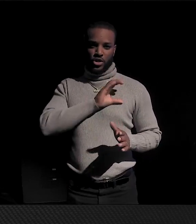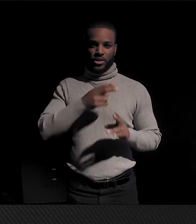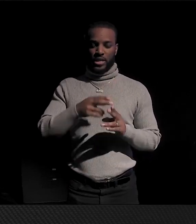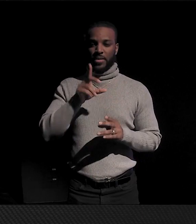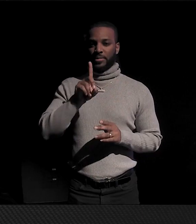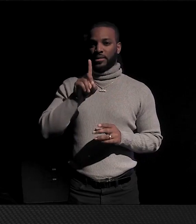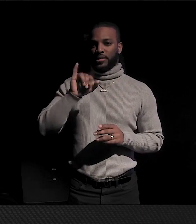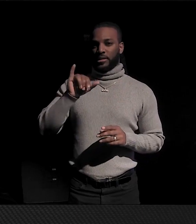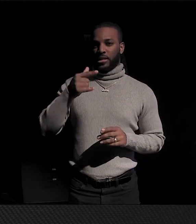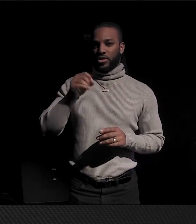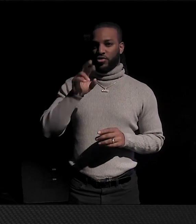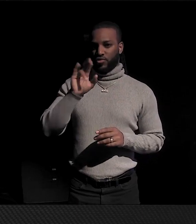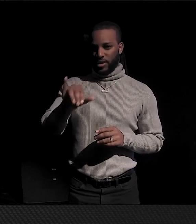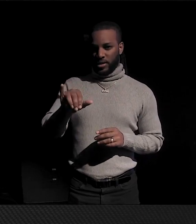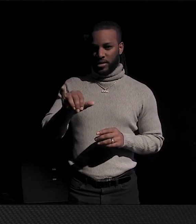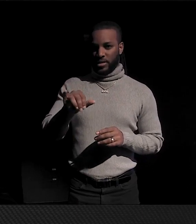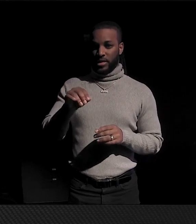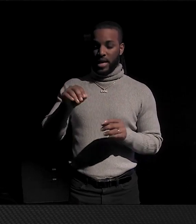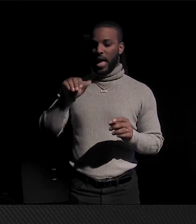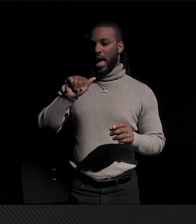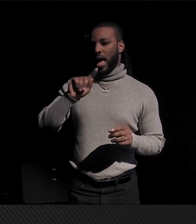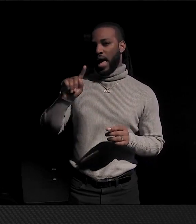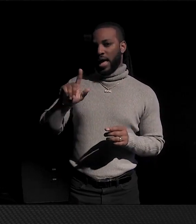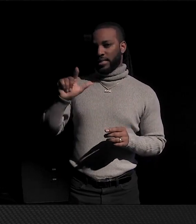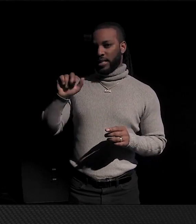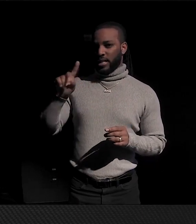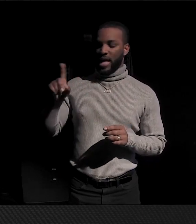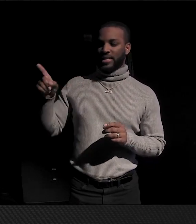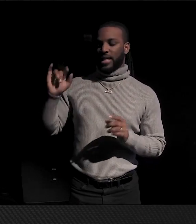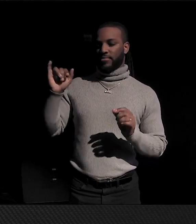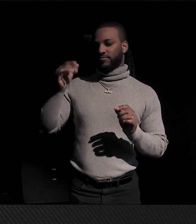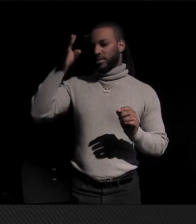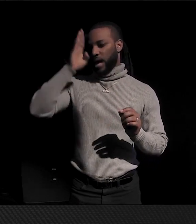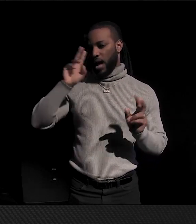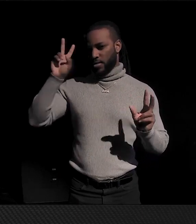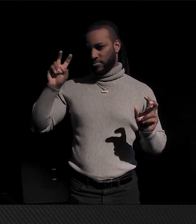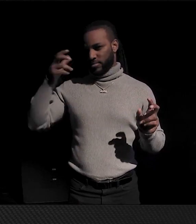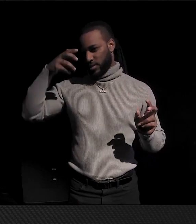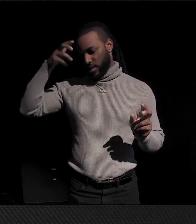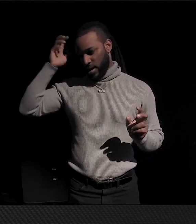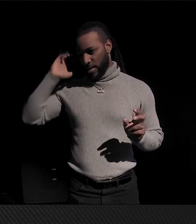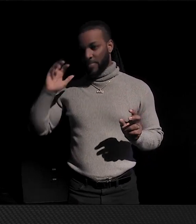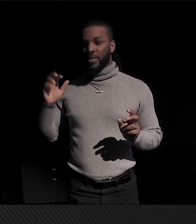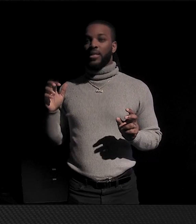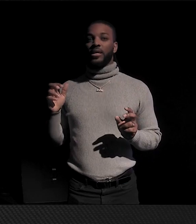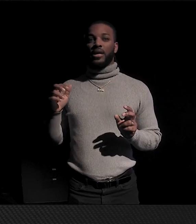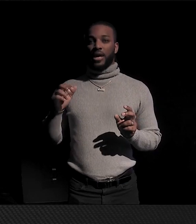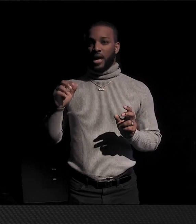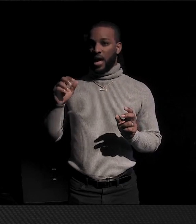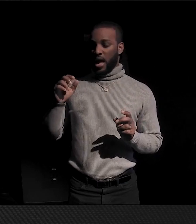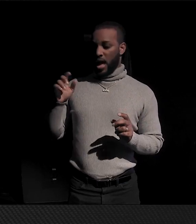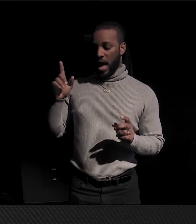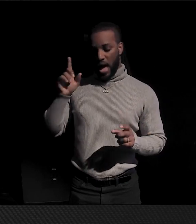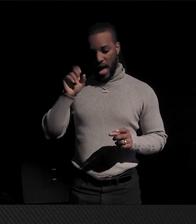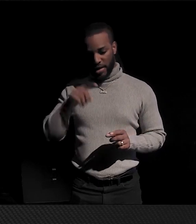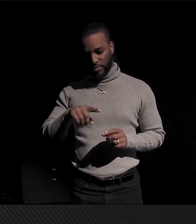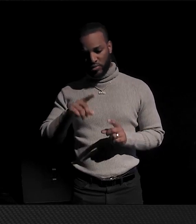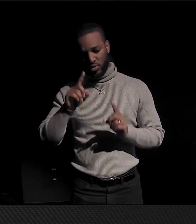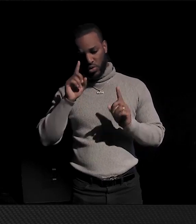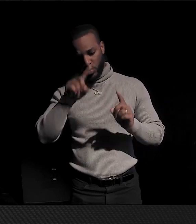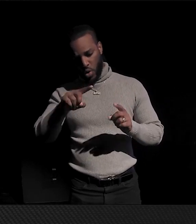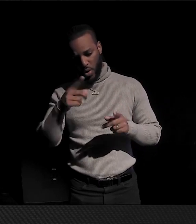Diggory, he Aslan, who's the God figure, he asks him to go and figure out